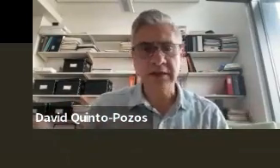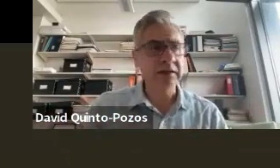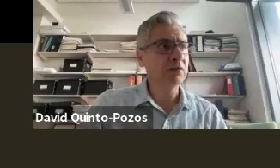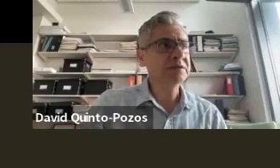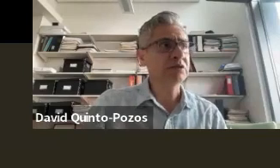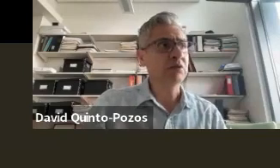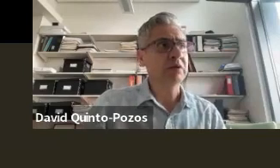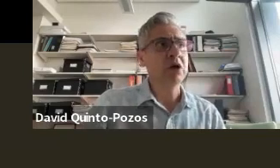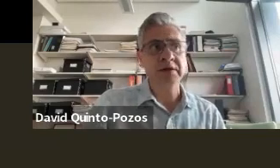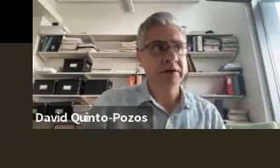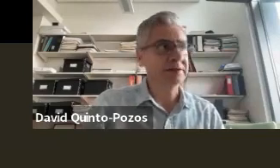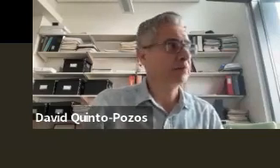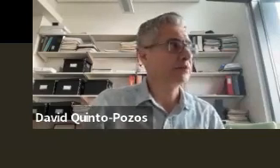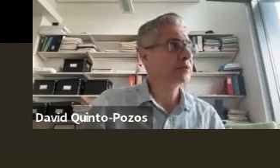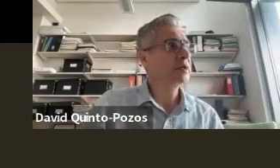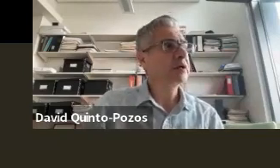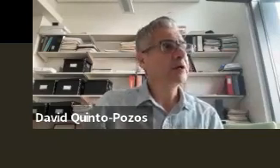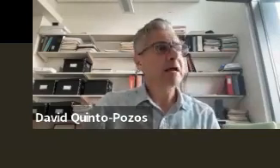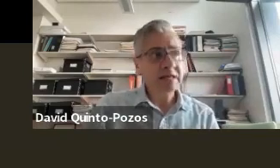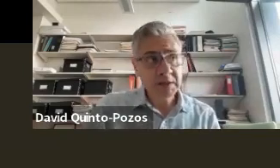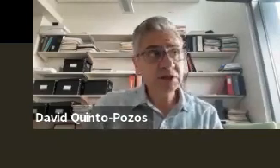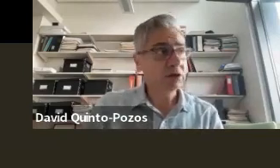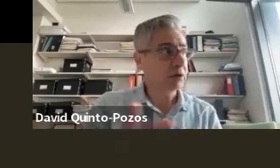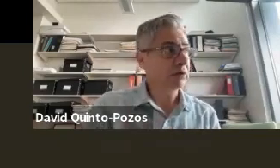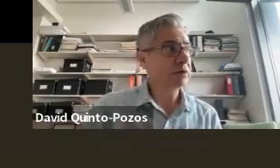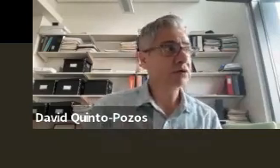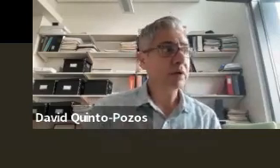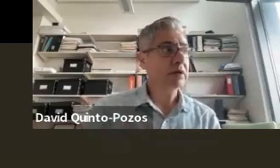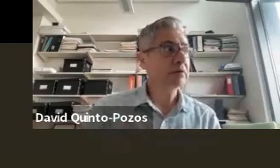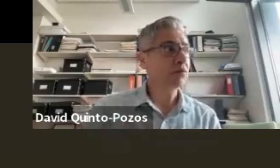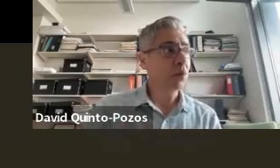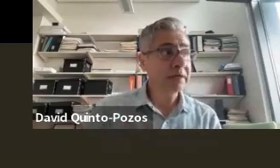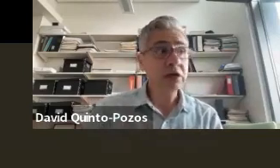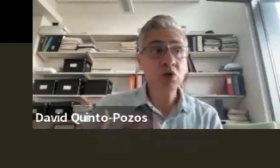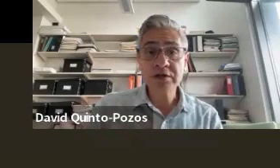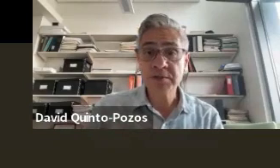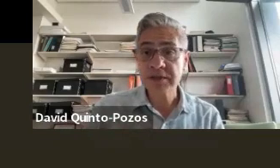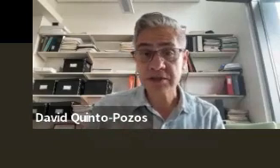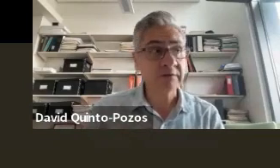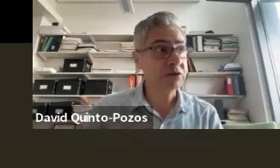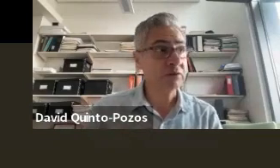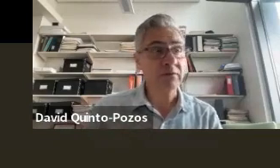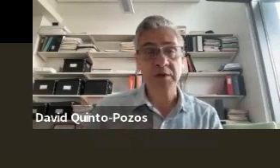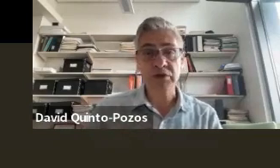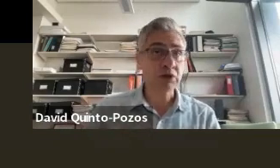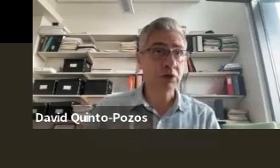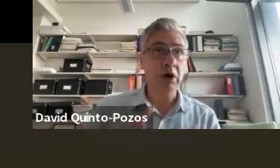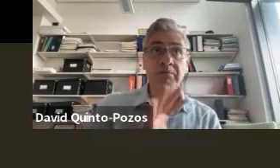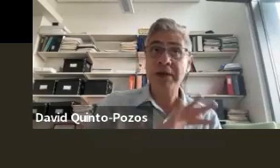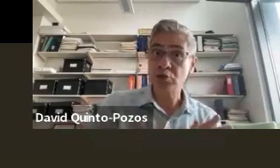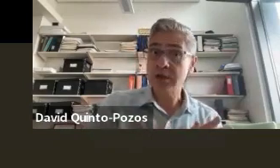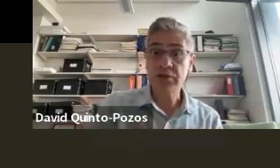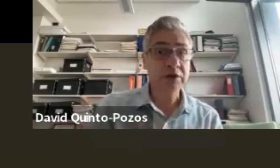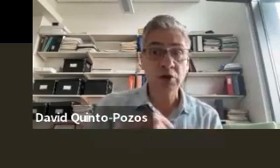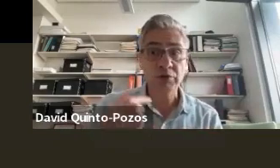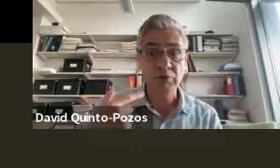traditionally in linguistics when we're calling out examples. As I mentioned earlier, you try to work in your interpretation of the visual information so on